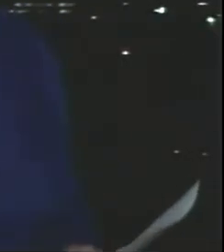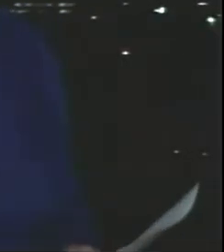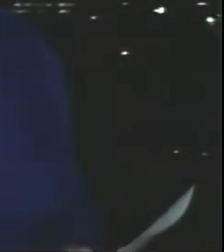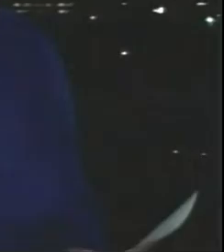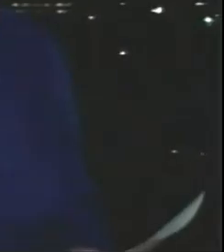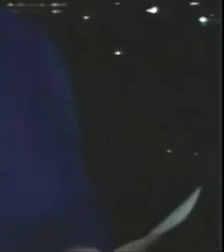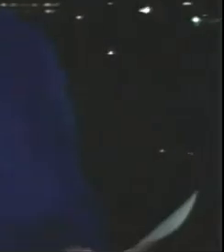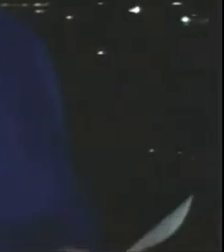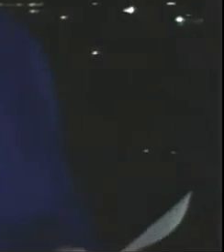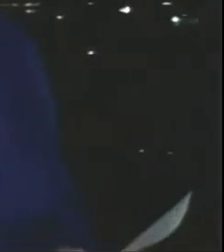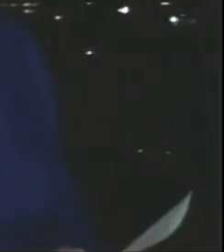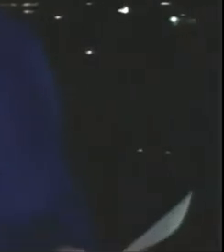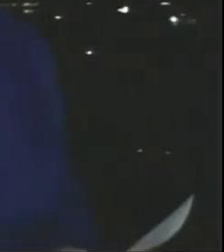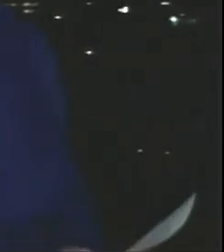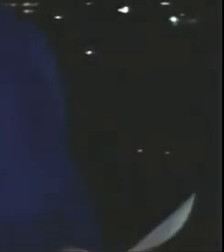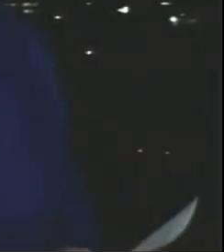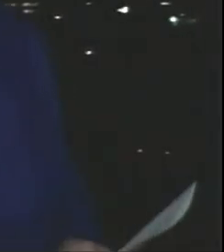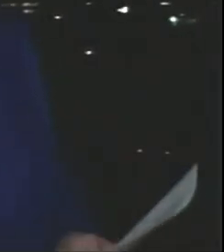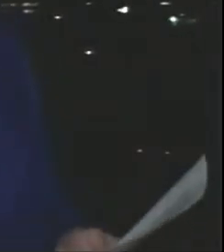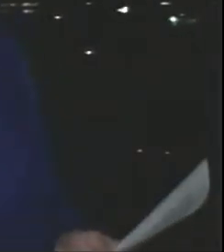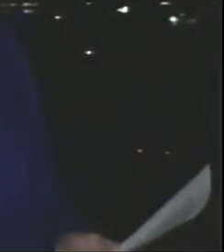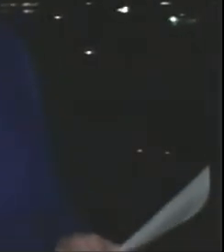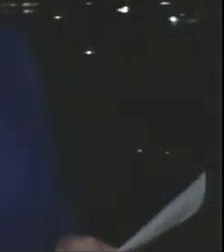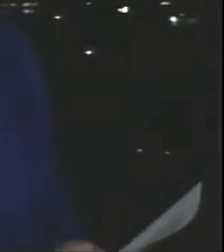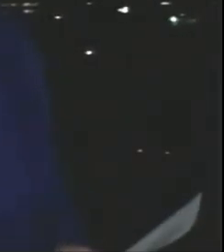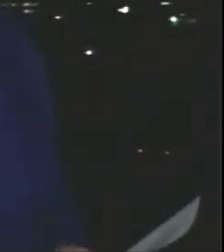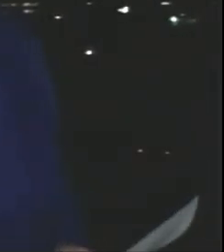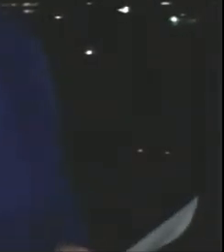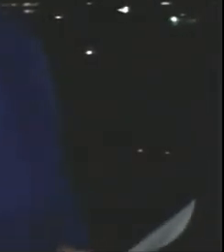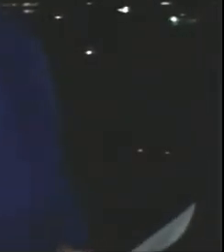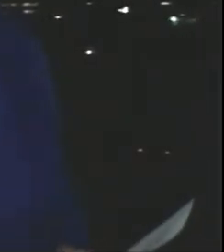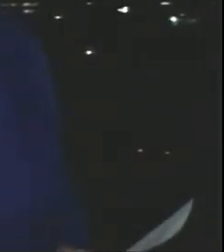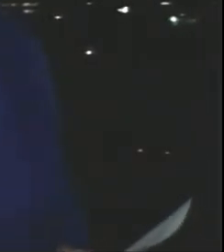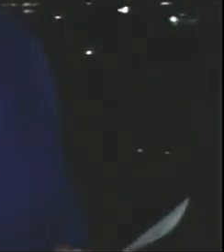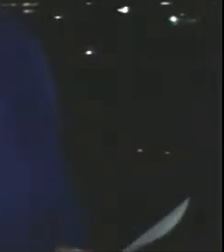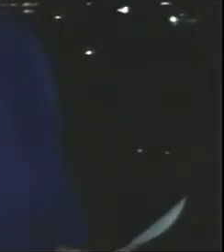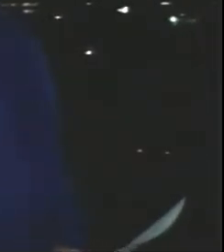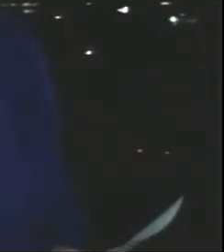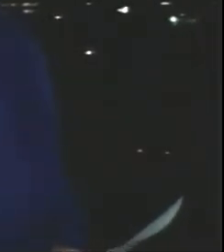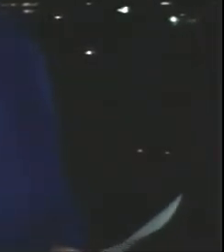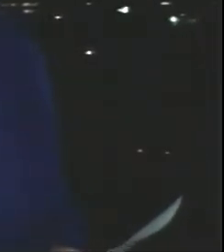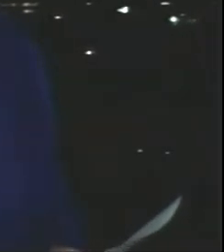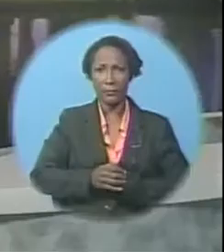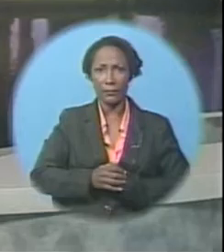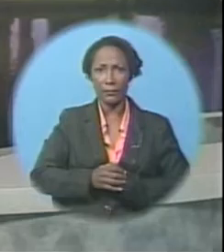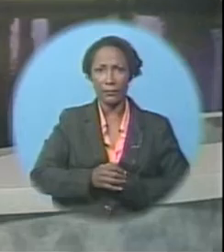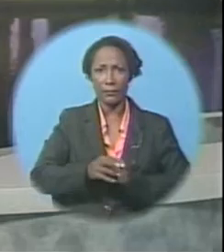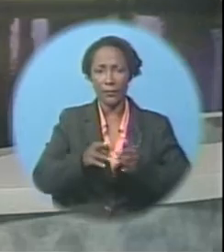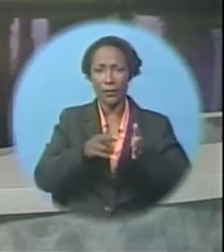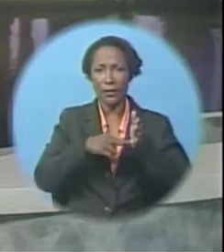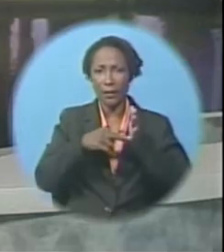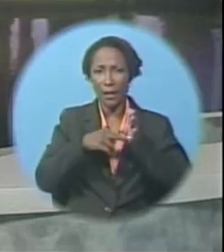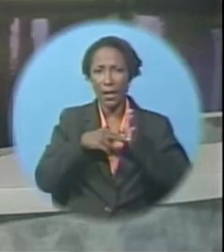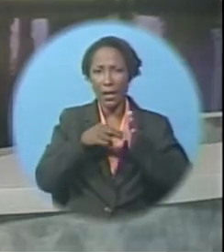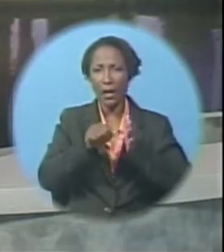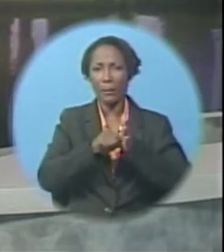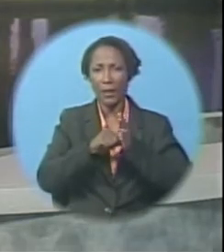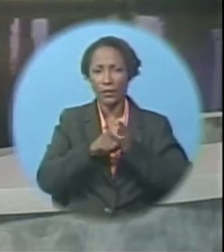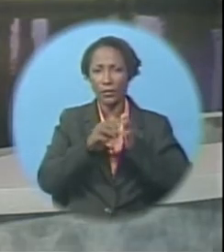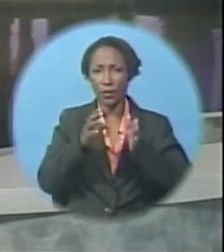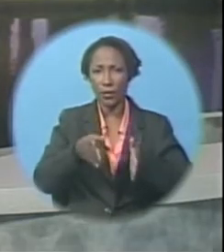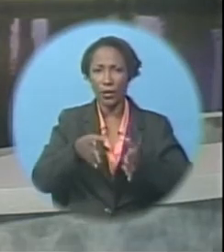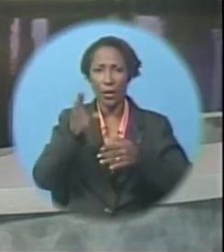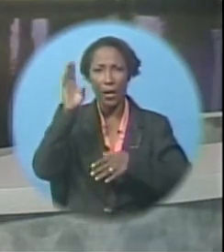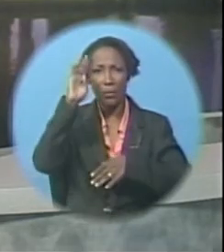like-minded ambassadors here in Barbados and with the honorary consuls. All that has gone very well. Ambassador Barford is,